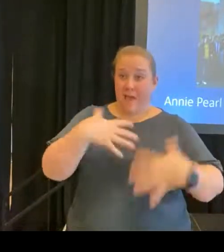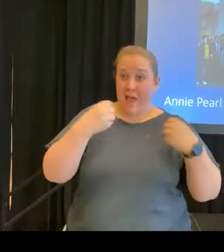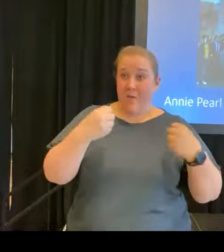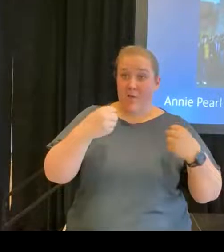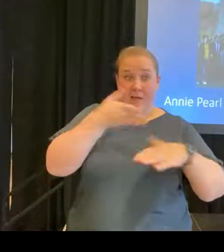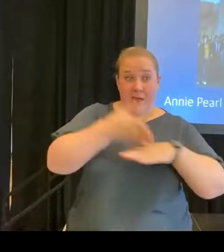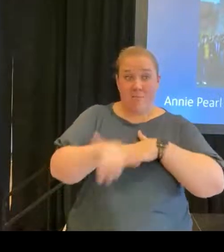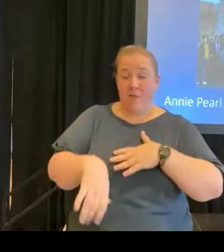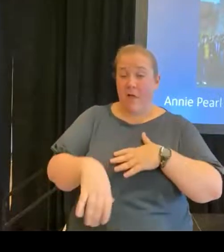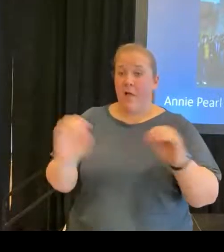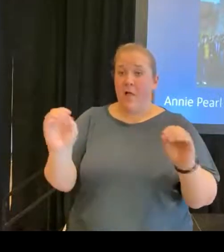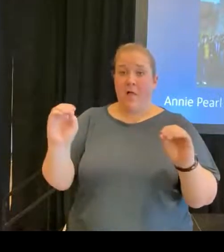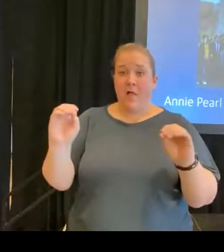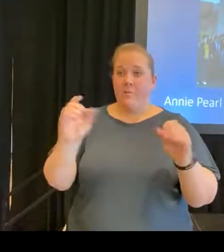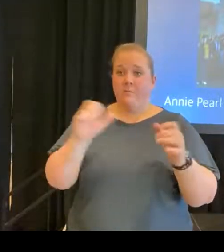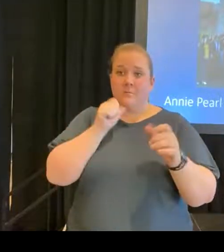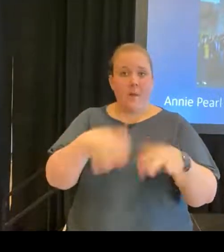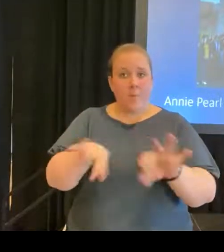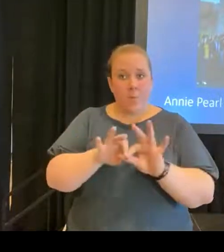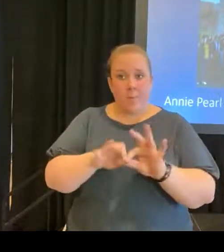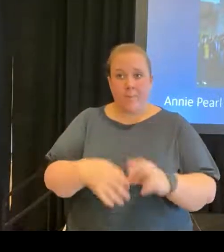anything.